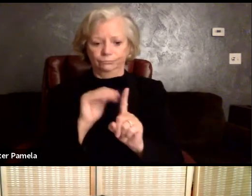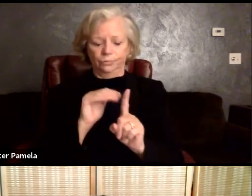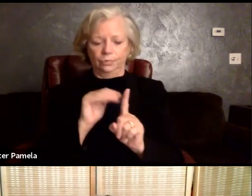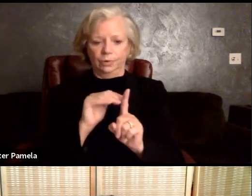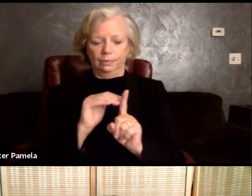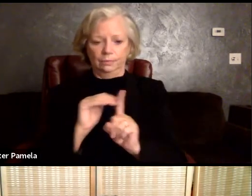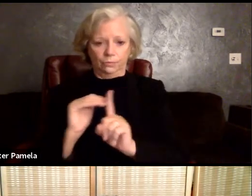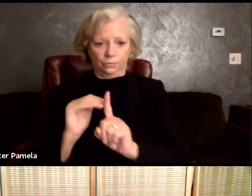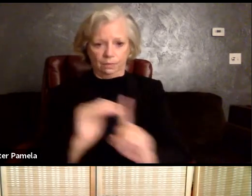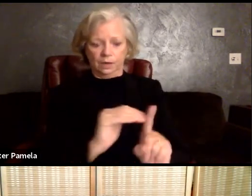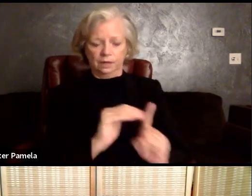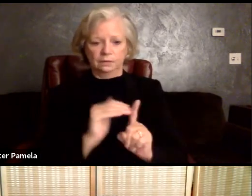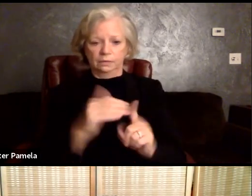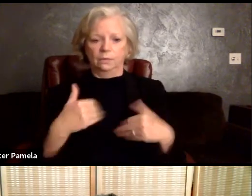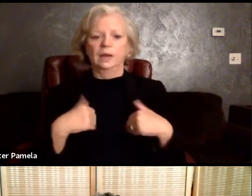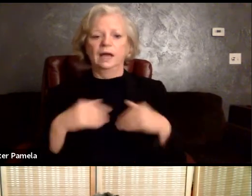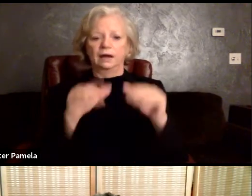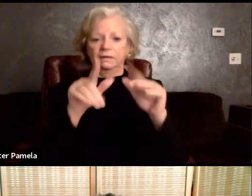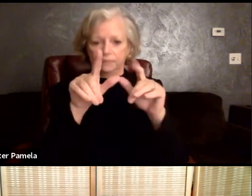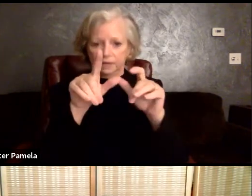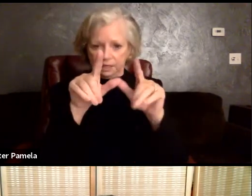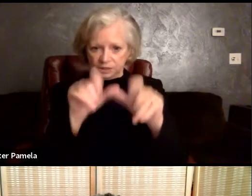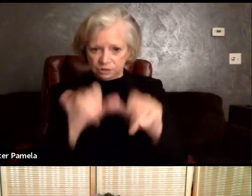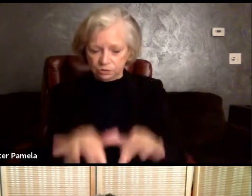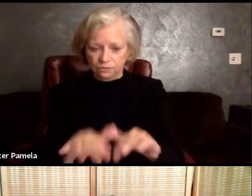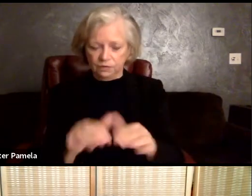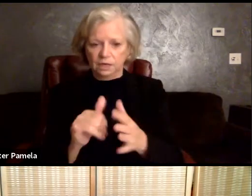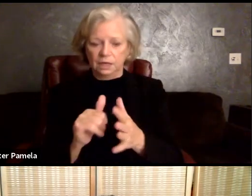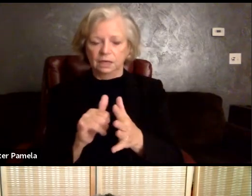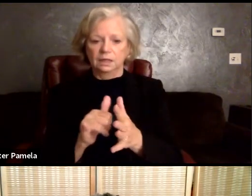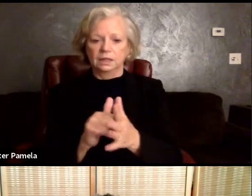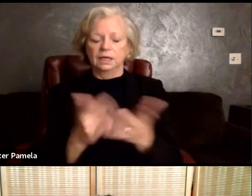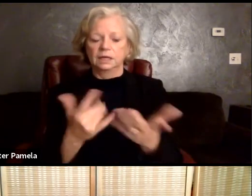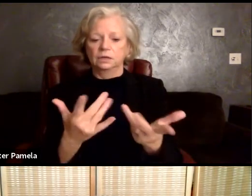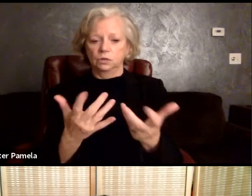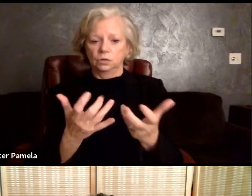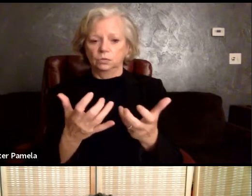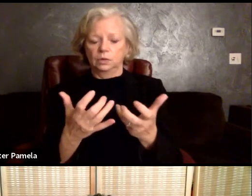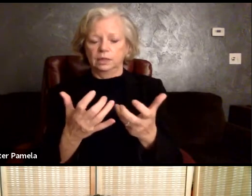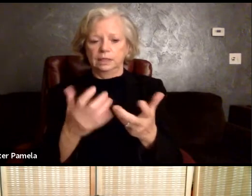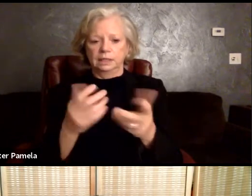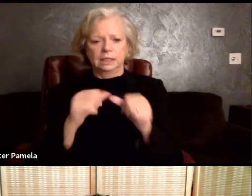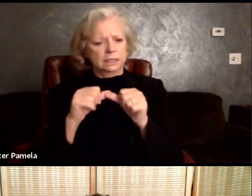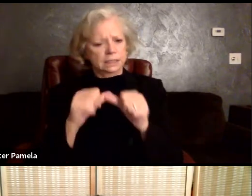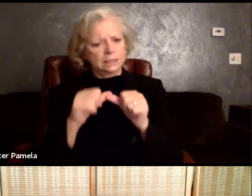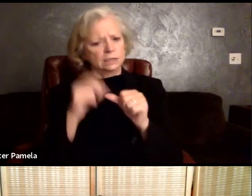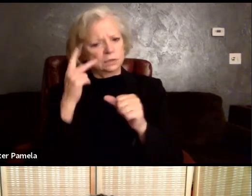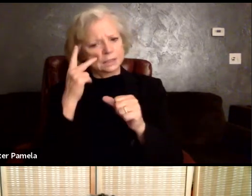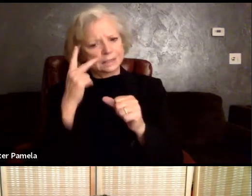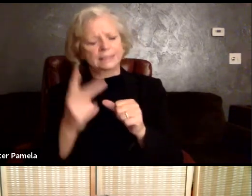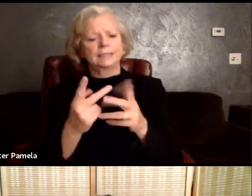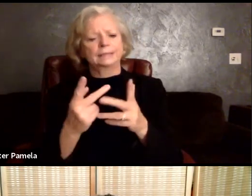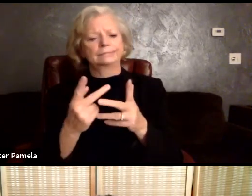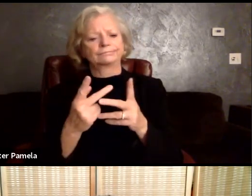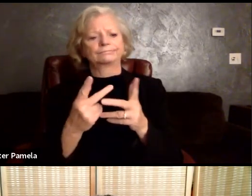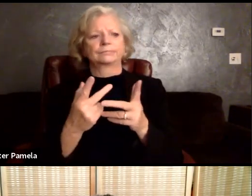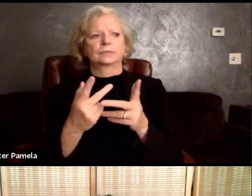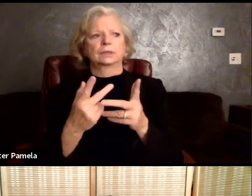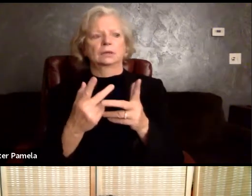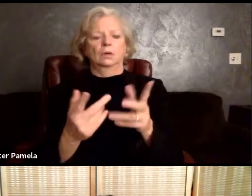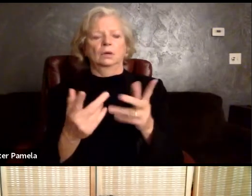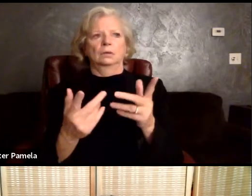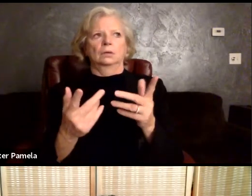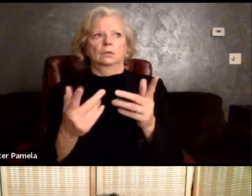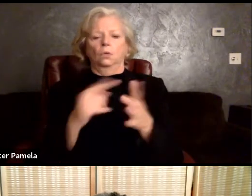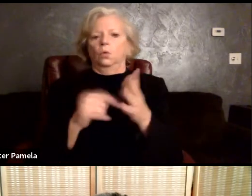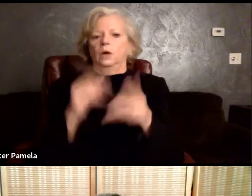a survey out there that asks what we would like to continue to see addressed in these meetings, as well as what any feedback